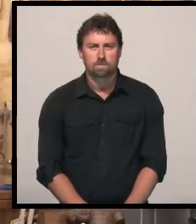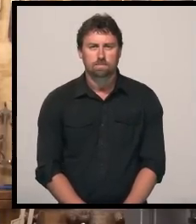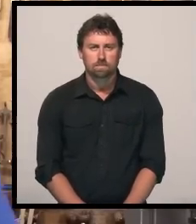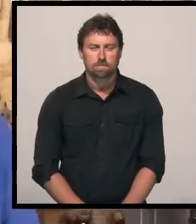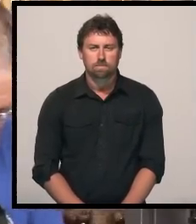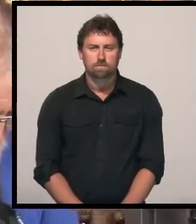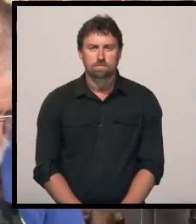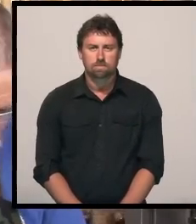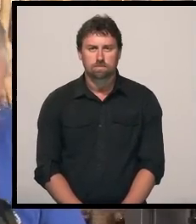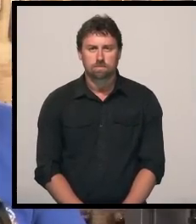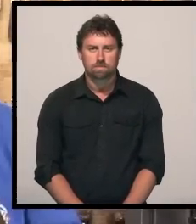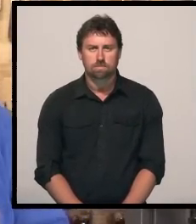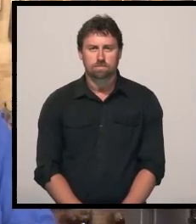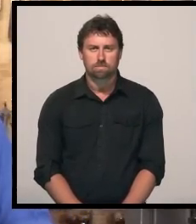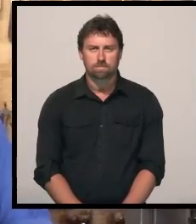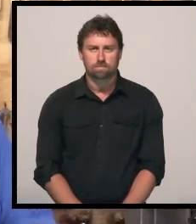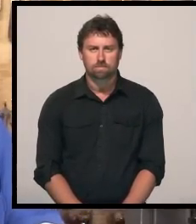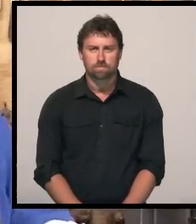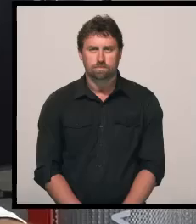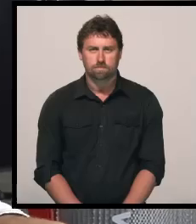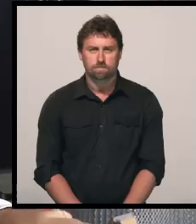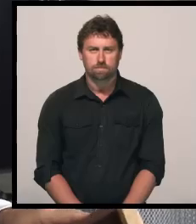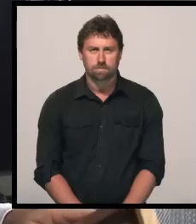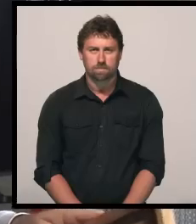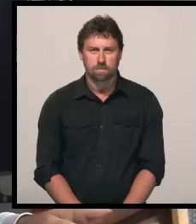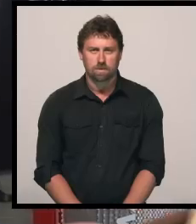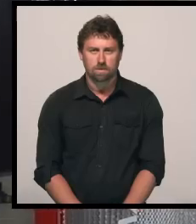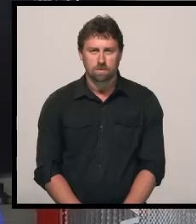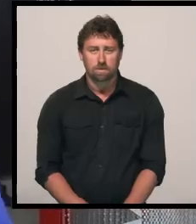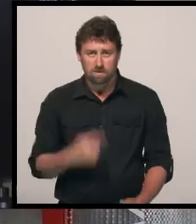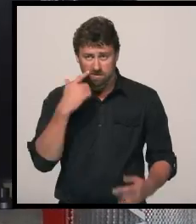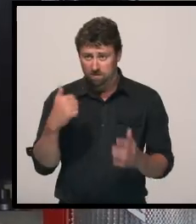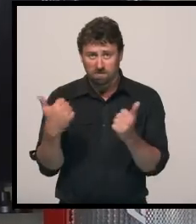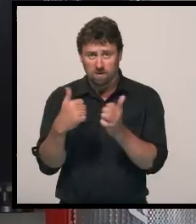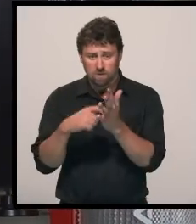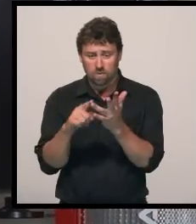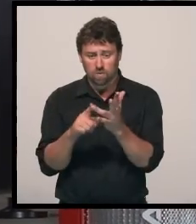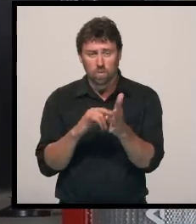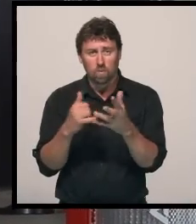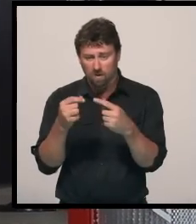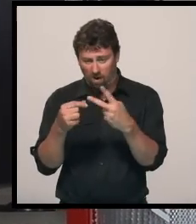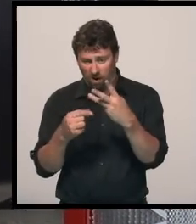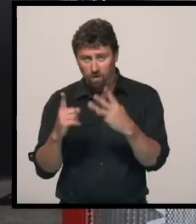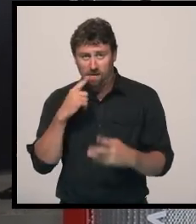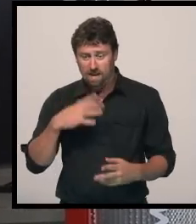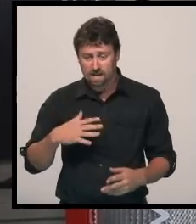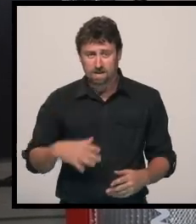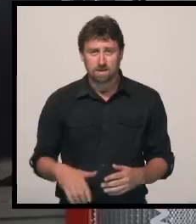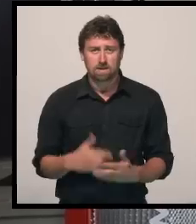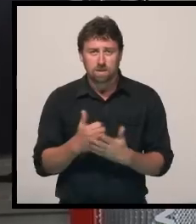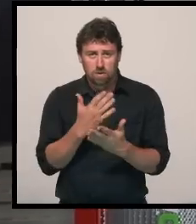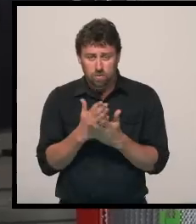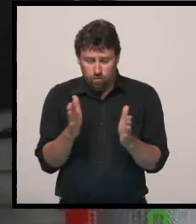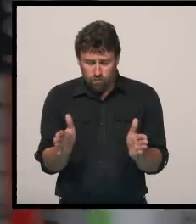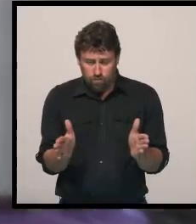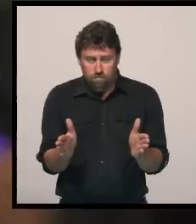right, now we'll set the box up. It's all the tools I'll be needing. Make sure the marks line up